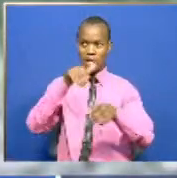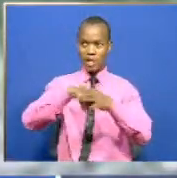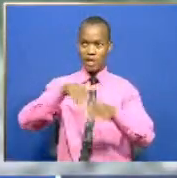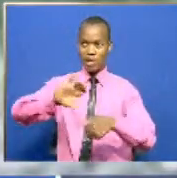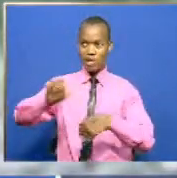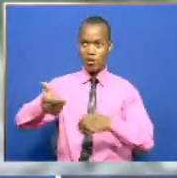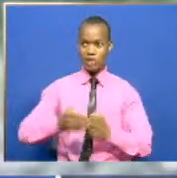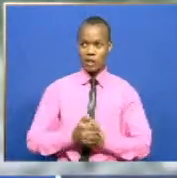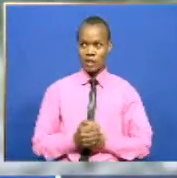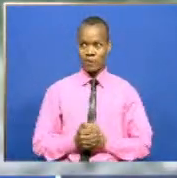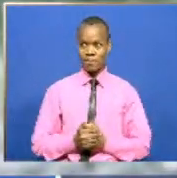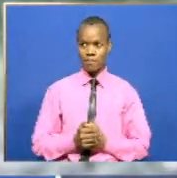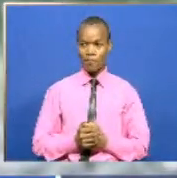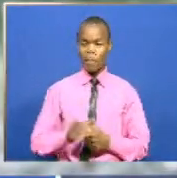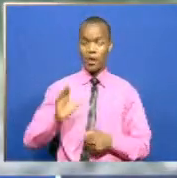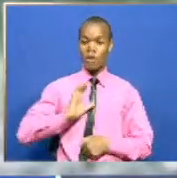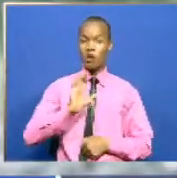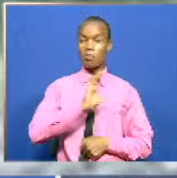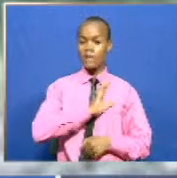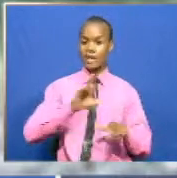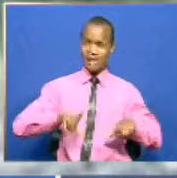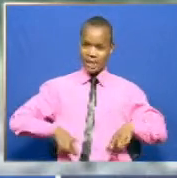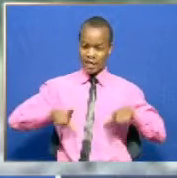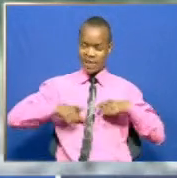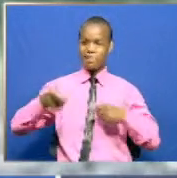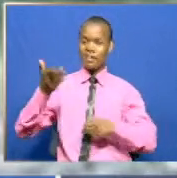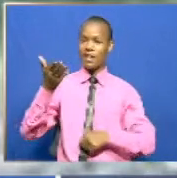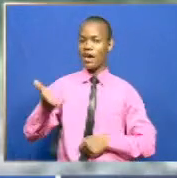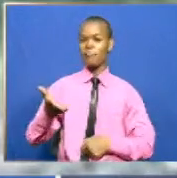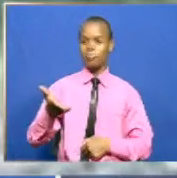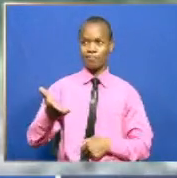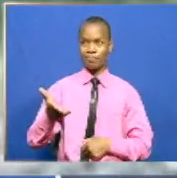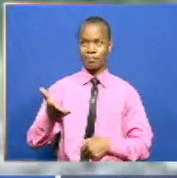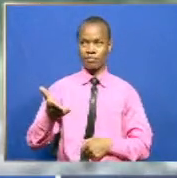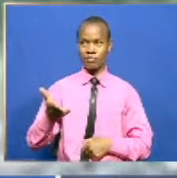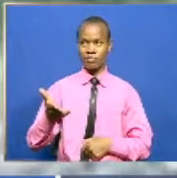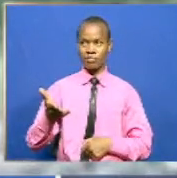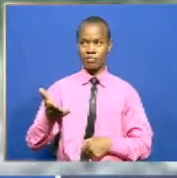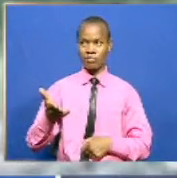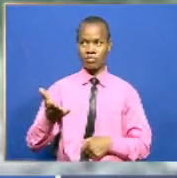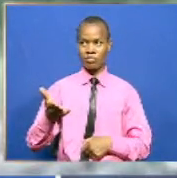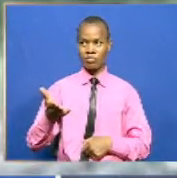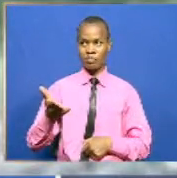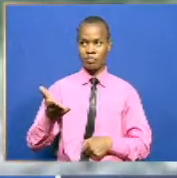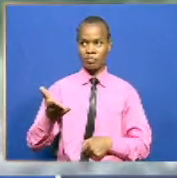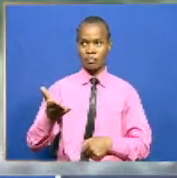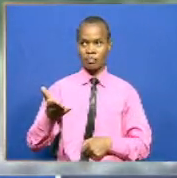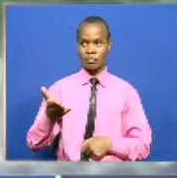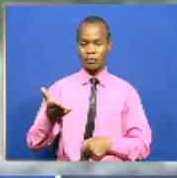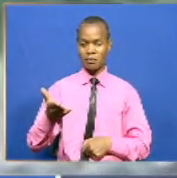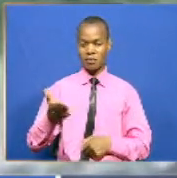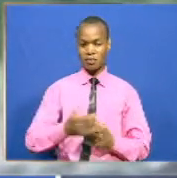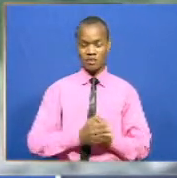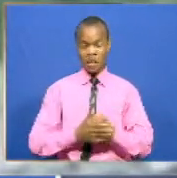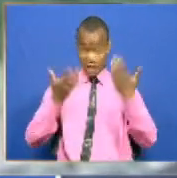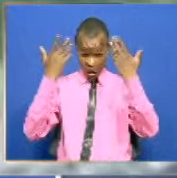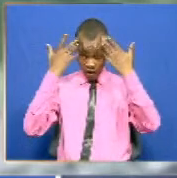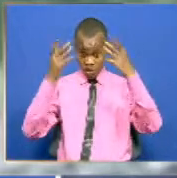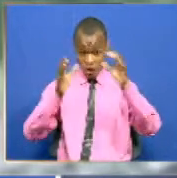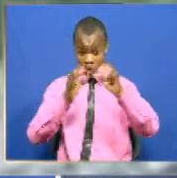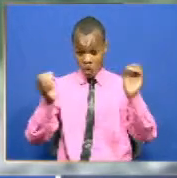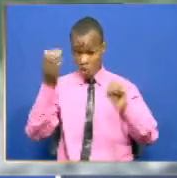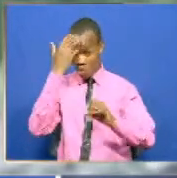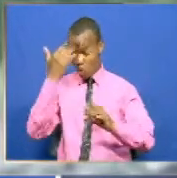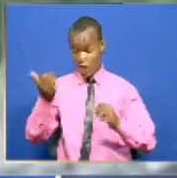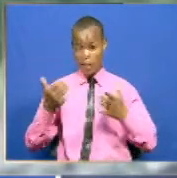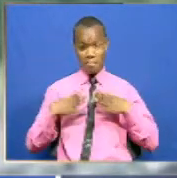is a community that has been living there and there is no reason why newcomers,